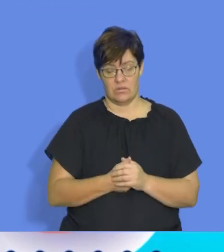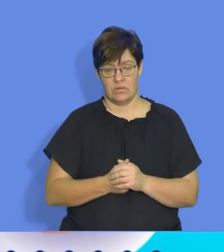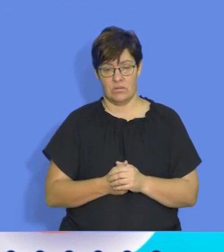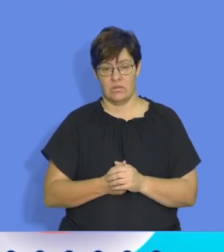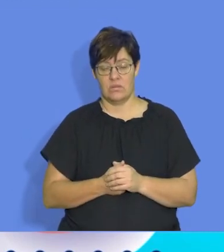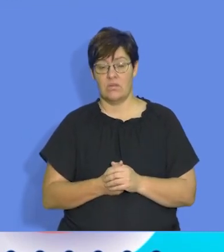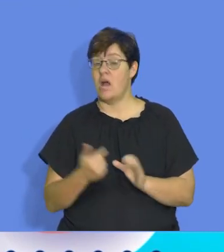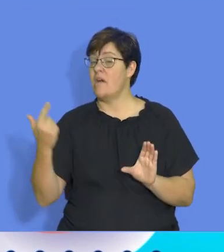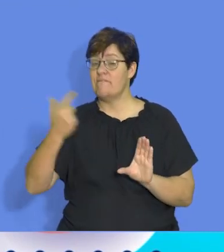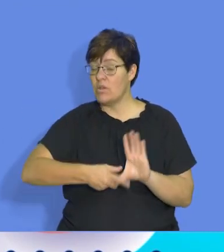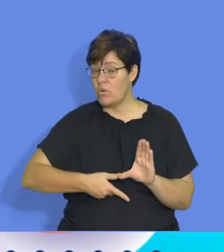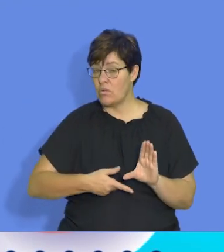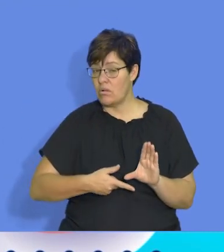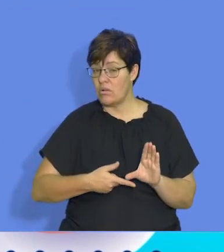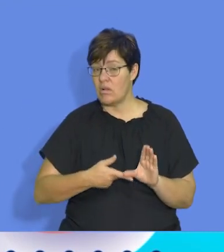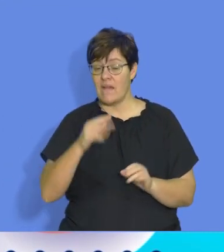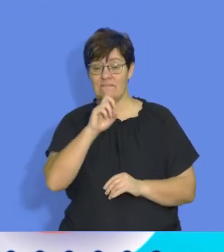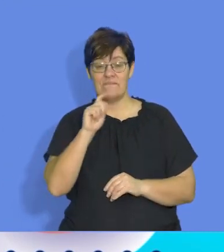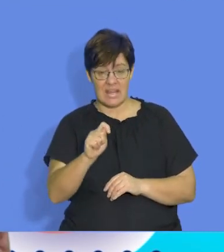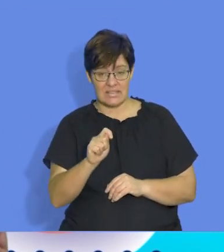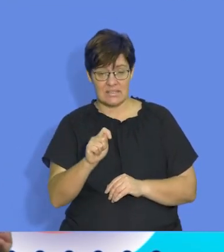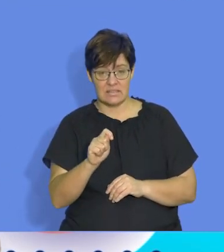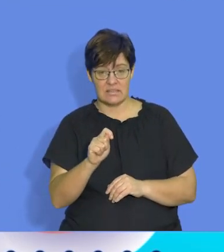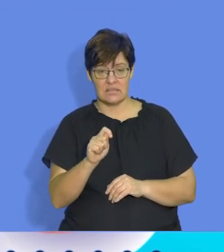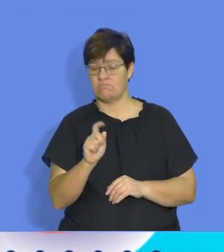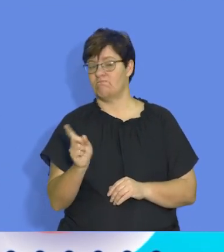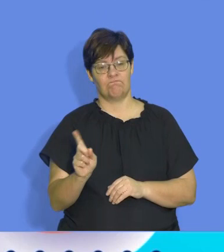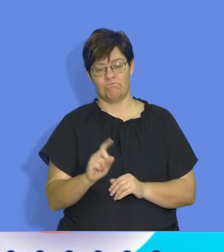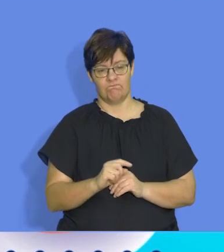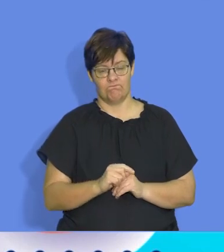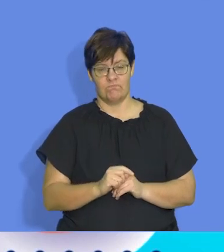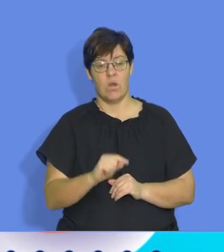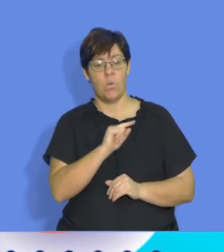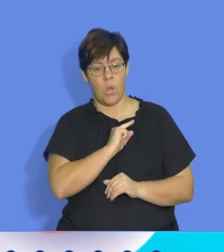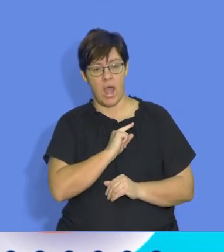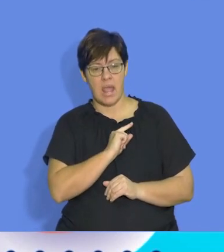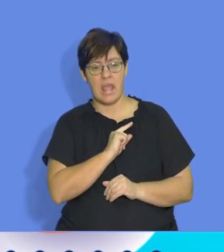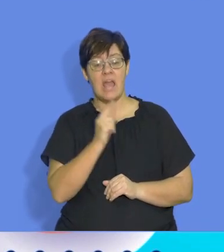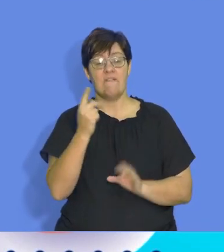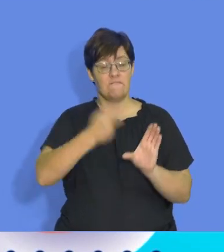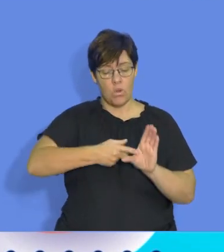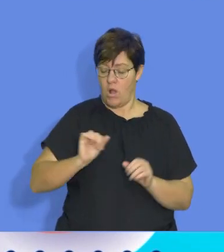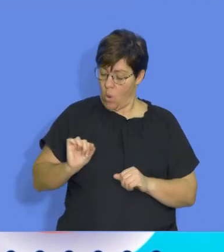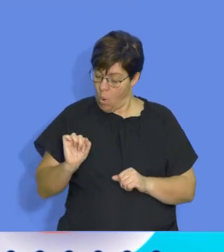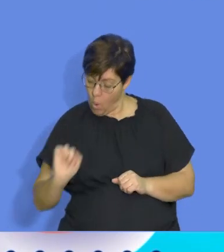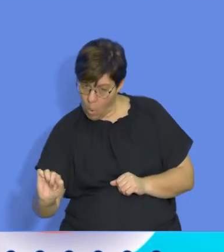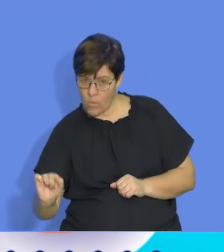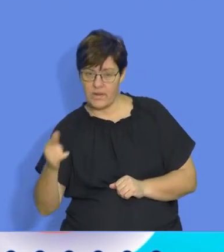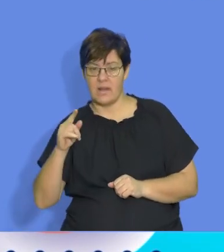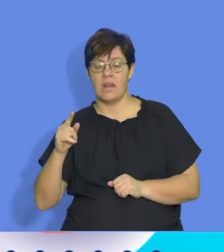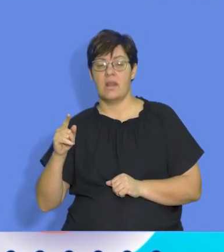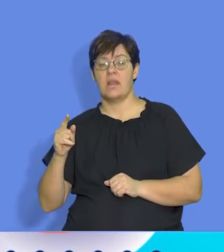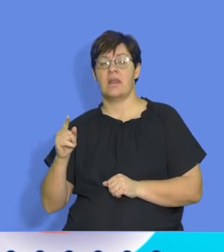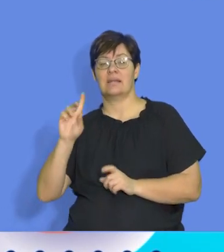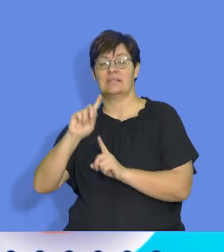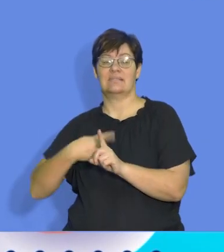Fuel is not subjected to VAT. The reason? Because fuel has its own levy. And that one, I told